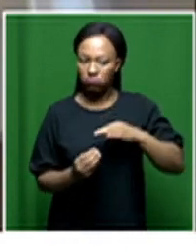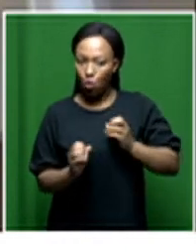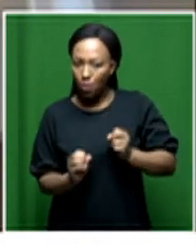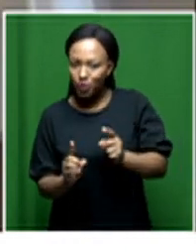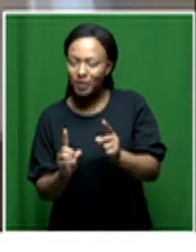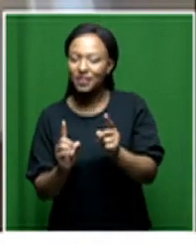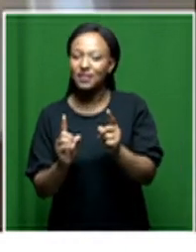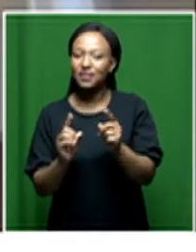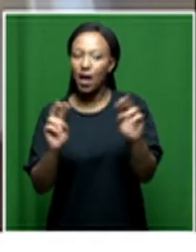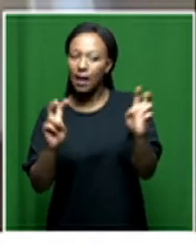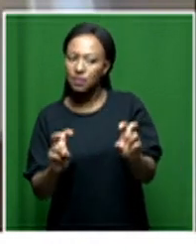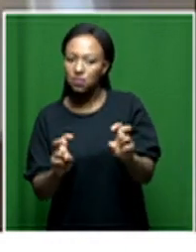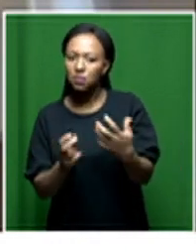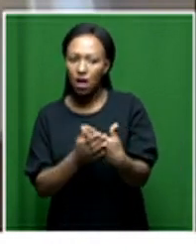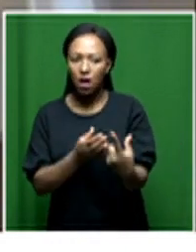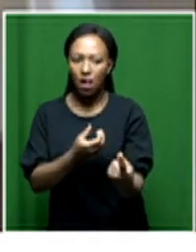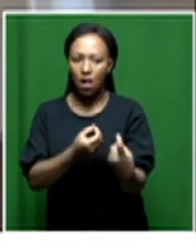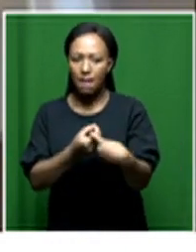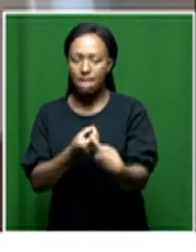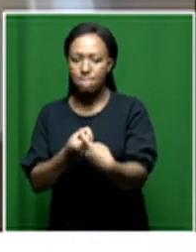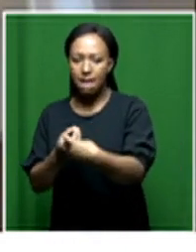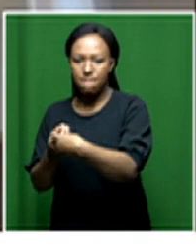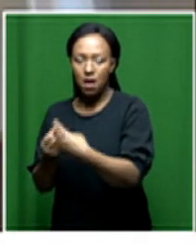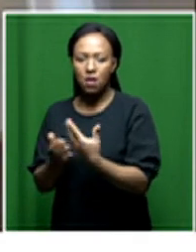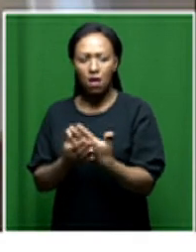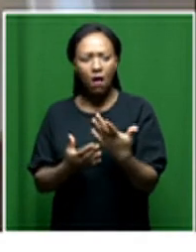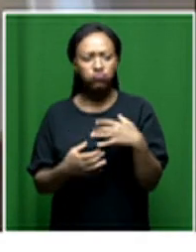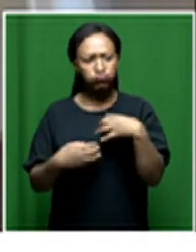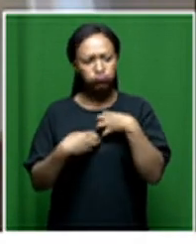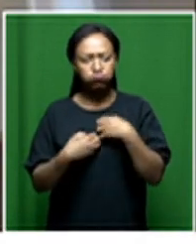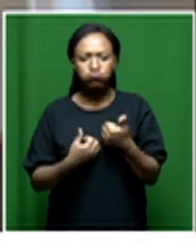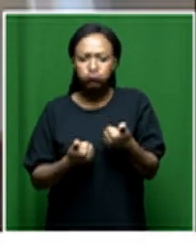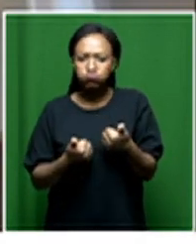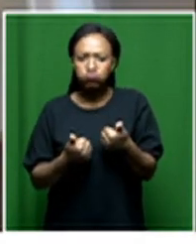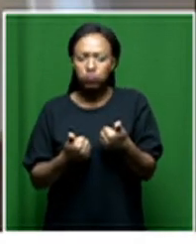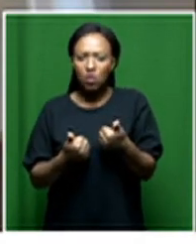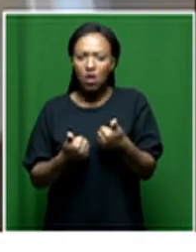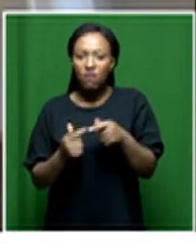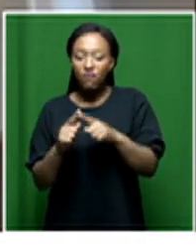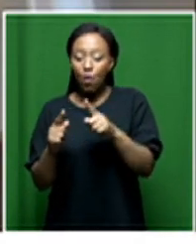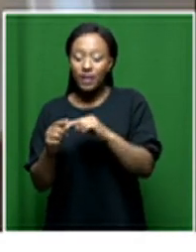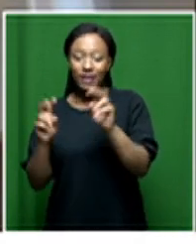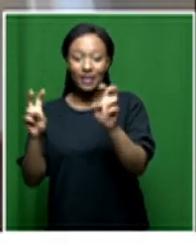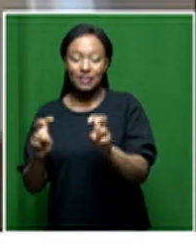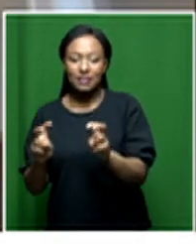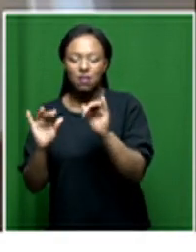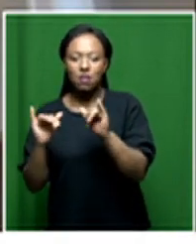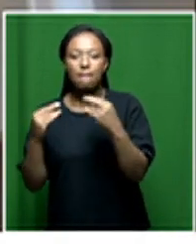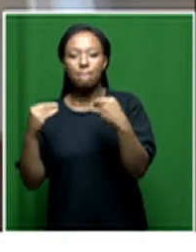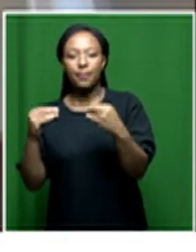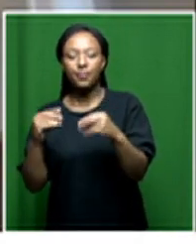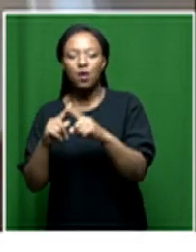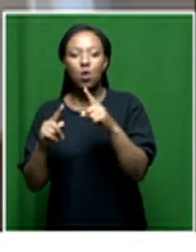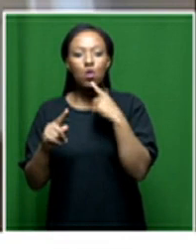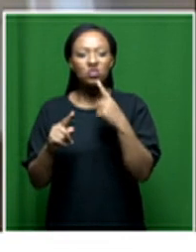new electricity fleet and democratizing the ownership of the actual fleet, as opposed to simply